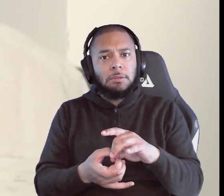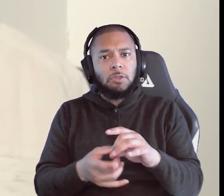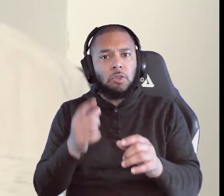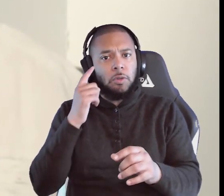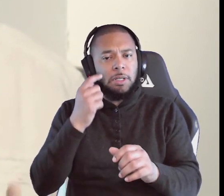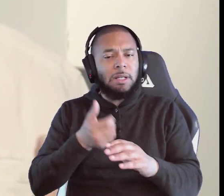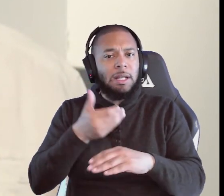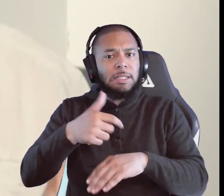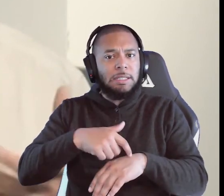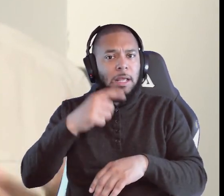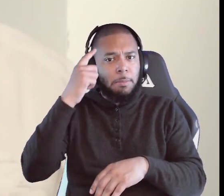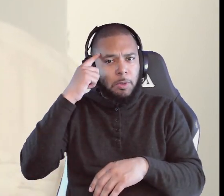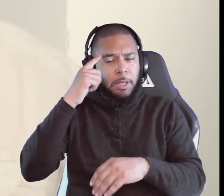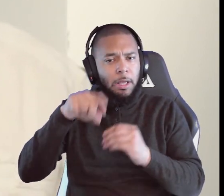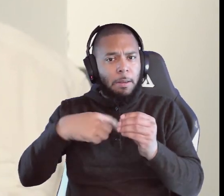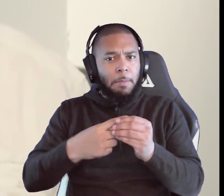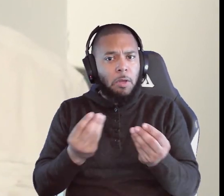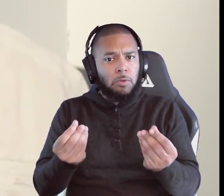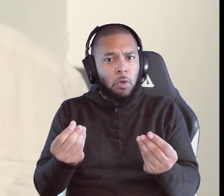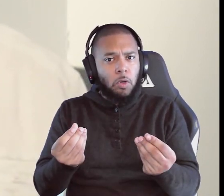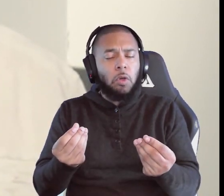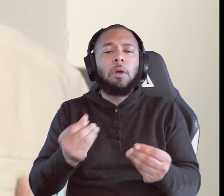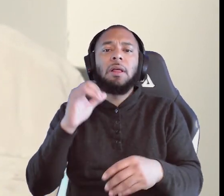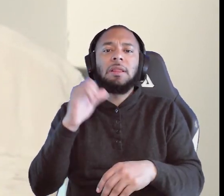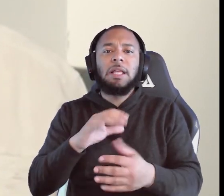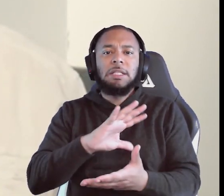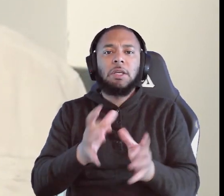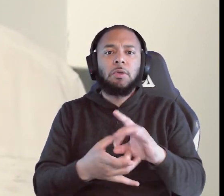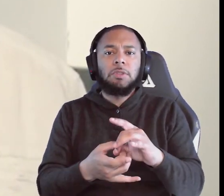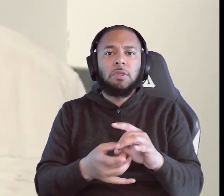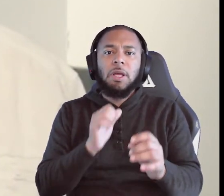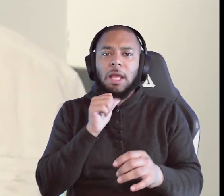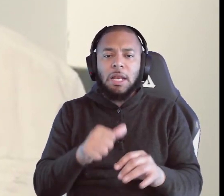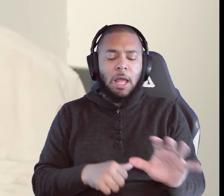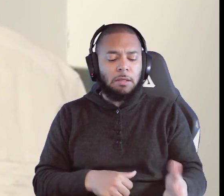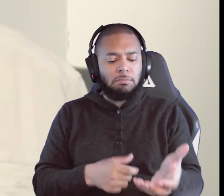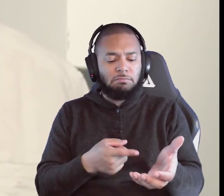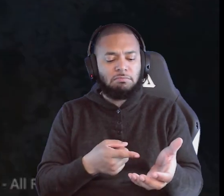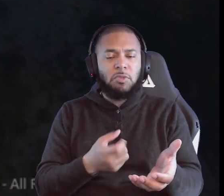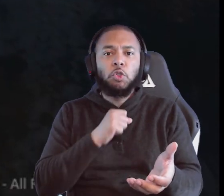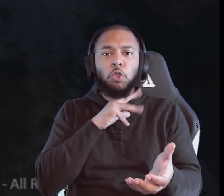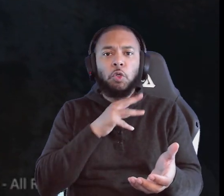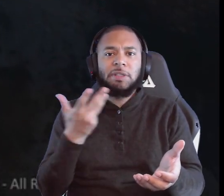as an ecosystem the next time you pick some up, rather than just dirt.